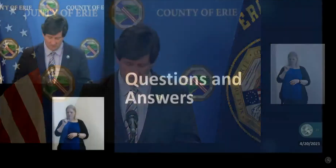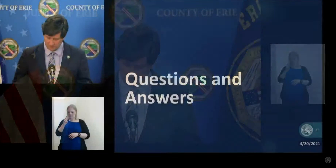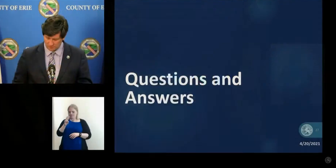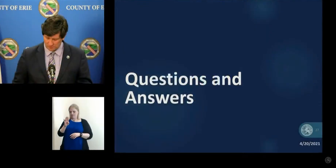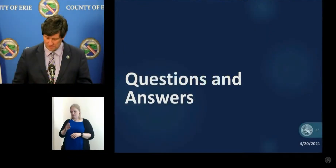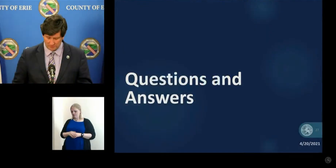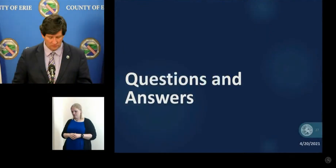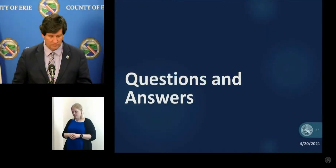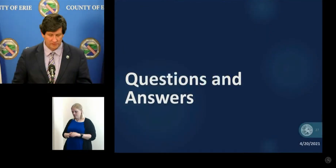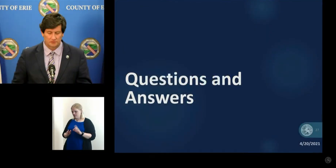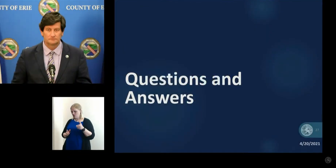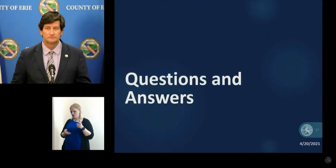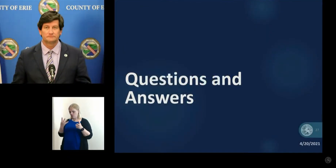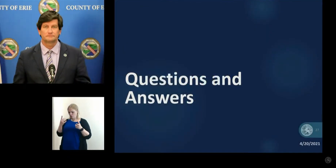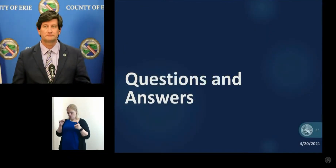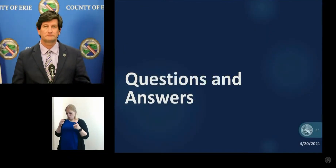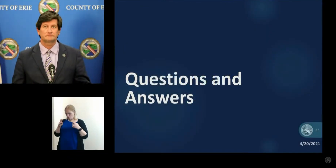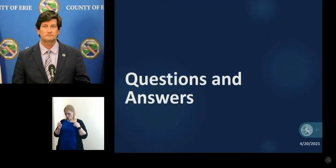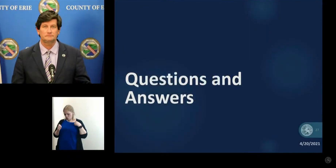WIVB-TV, Channel 4, George Rickert.